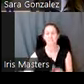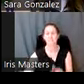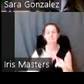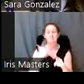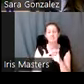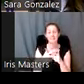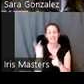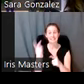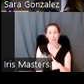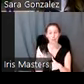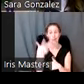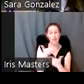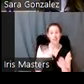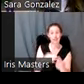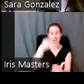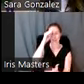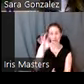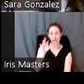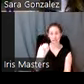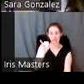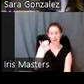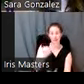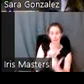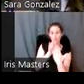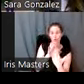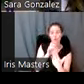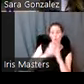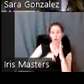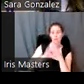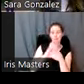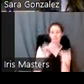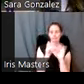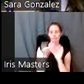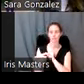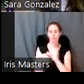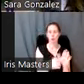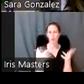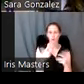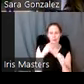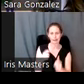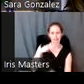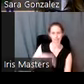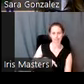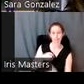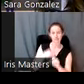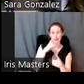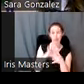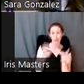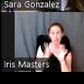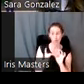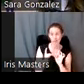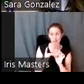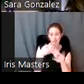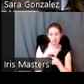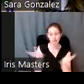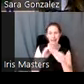three lessons from FMIA's approach to archaeological storytelling to show what we stand to gain from the stories we tell to how